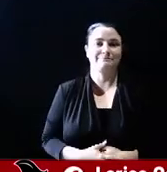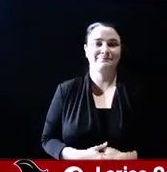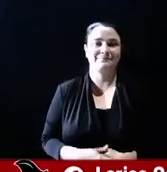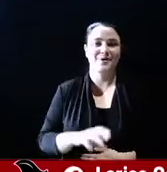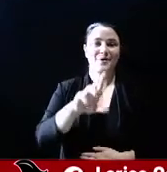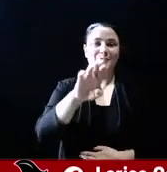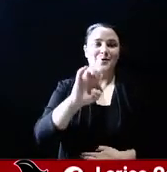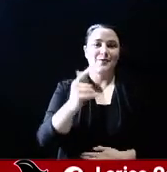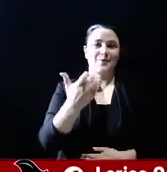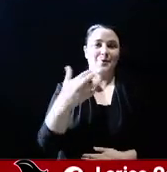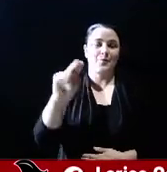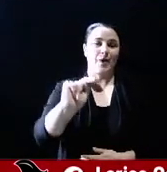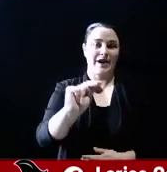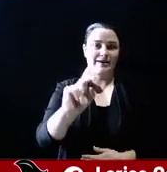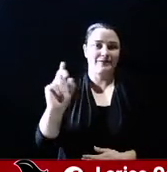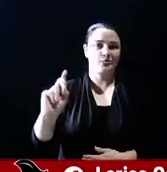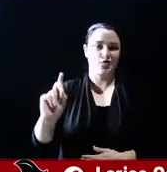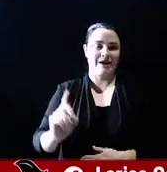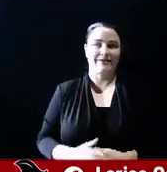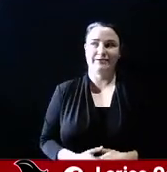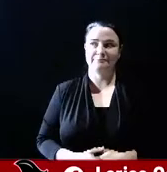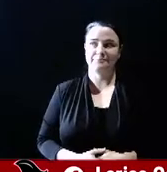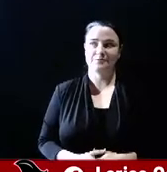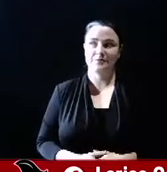Reagan Curie Drake.